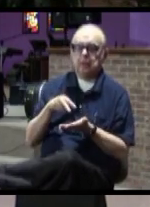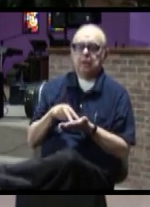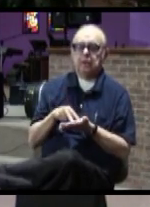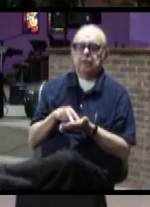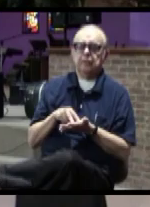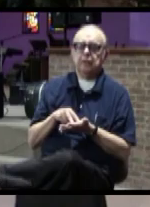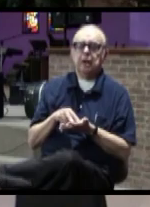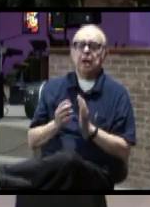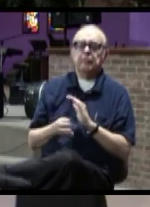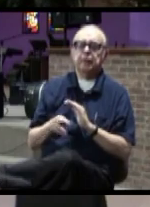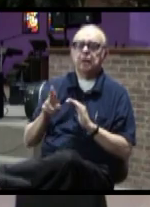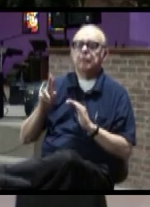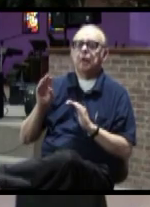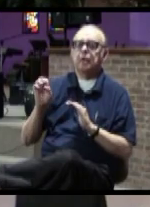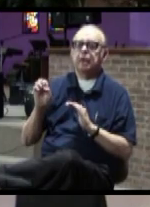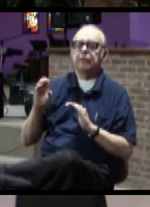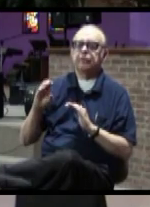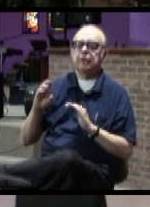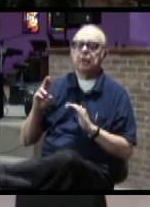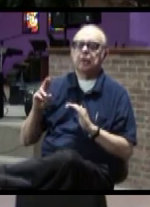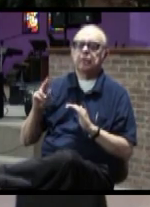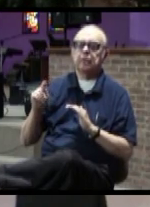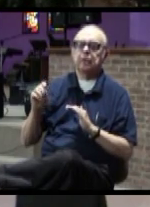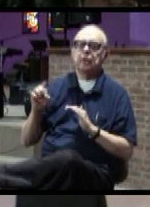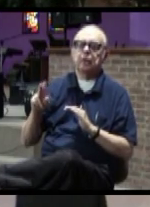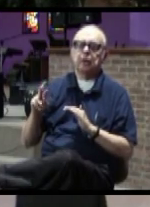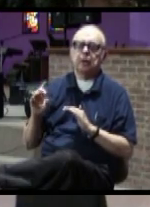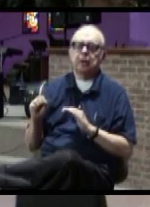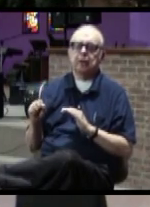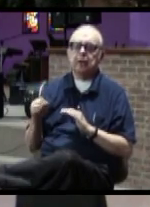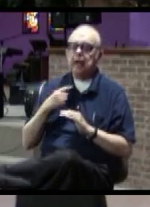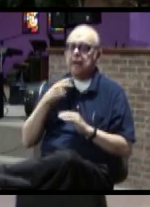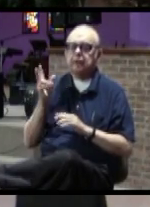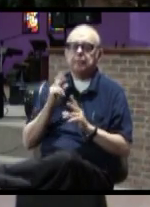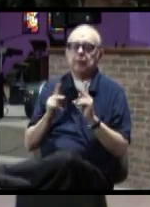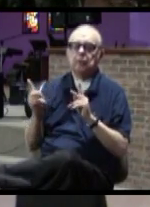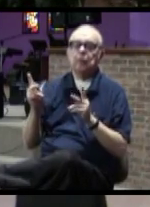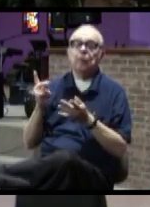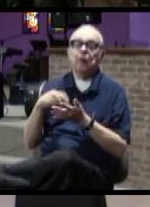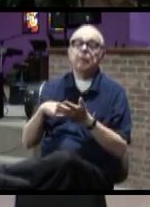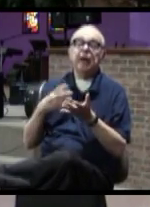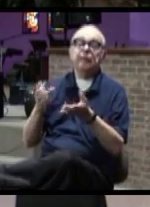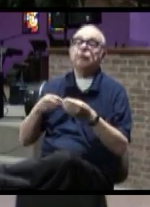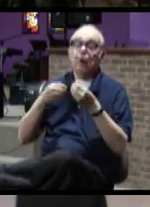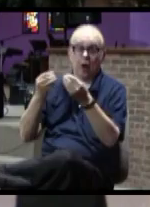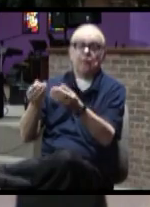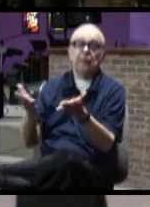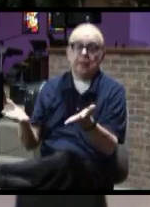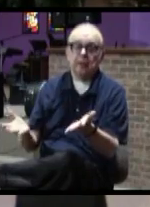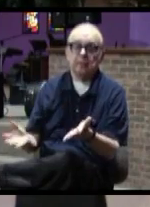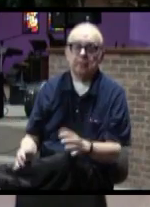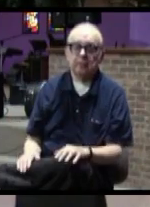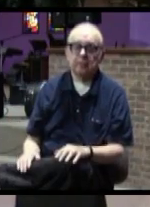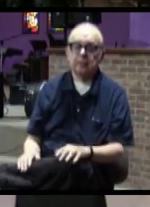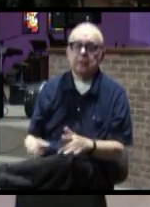They want us to stand up and be recruiters and tell them what we have to offer to them.